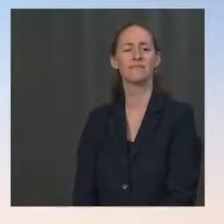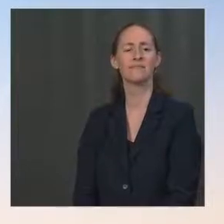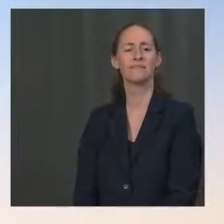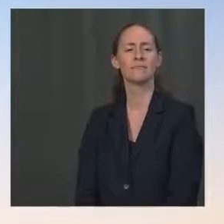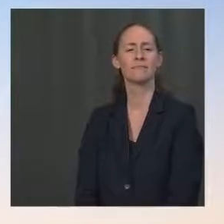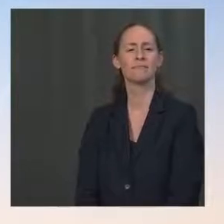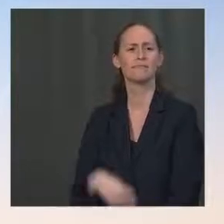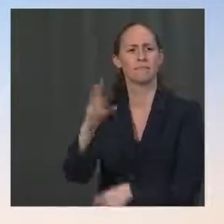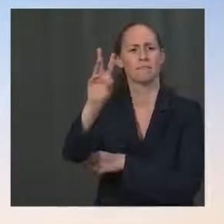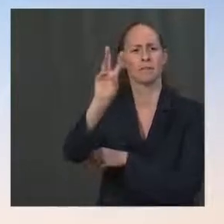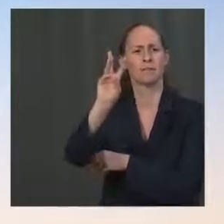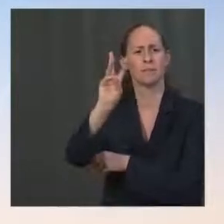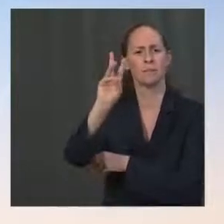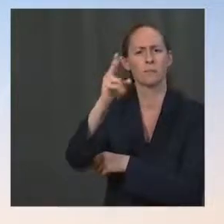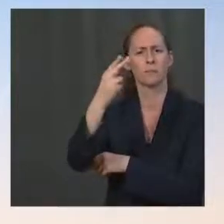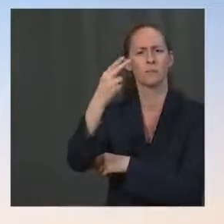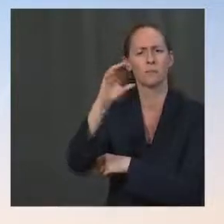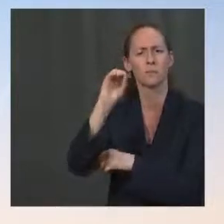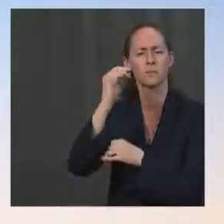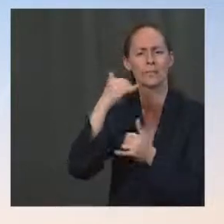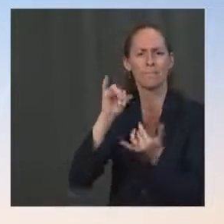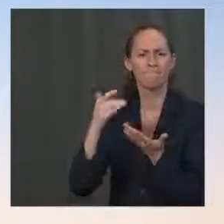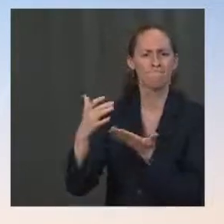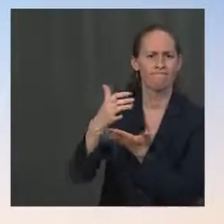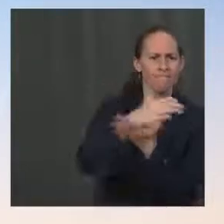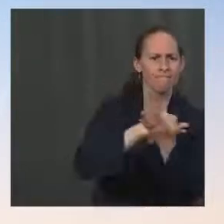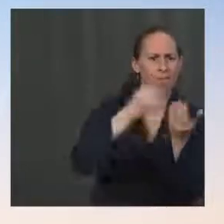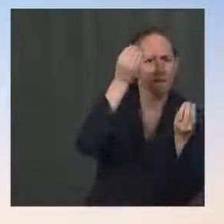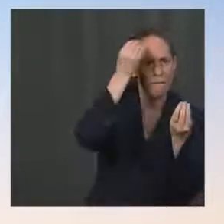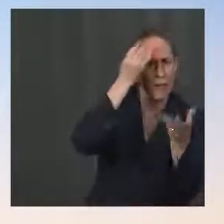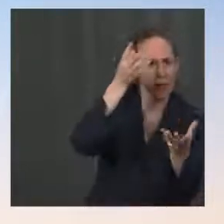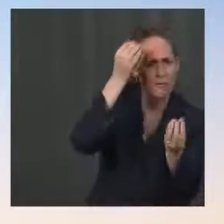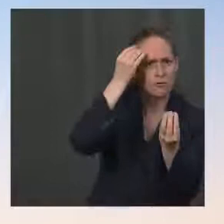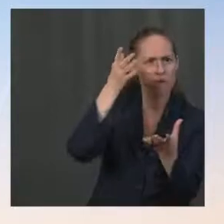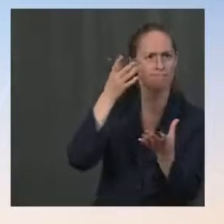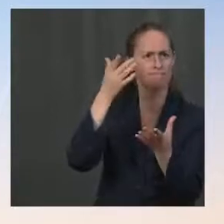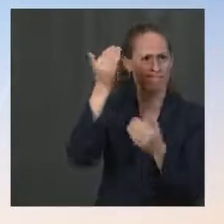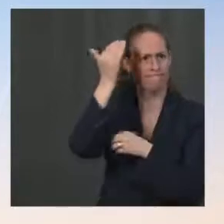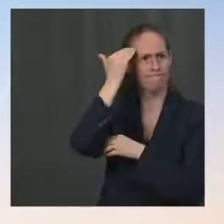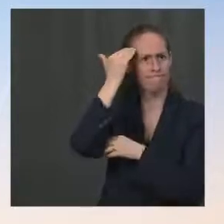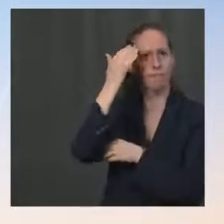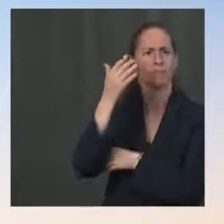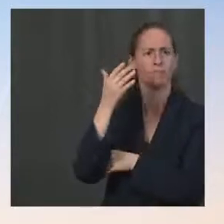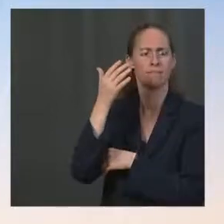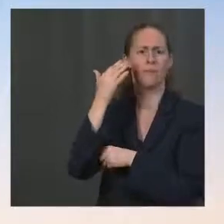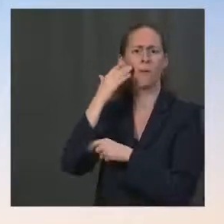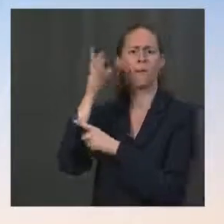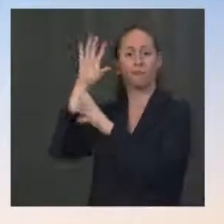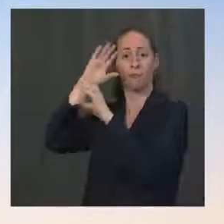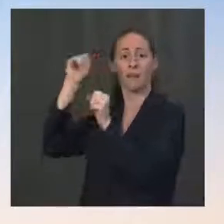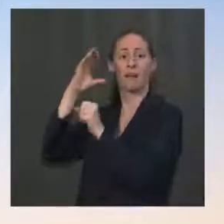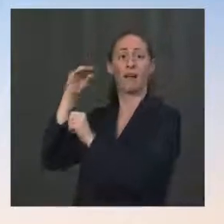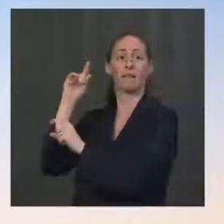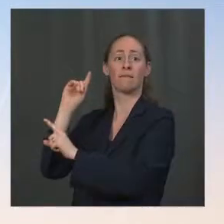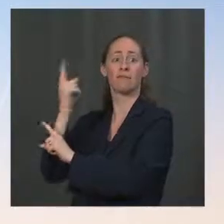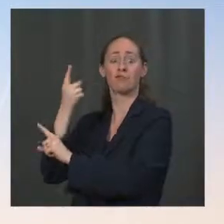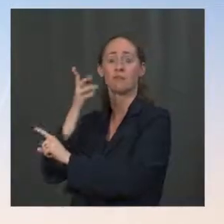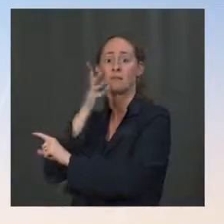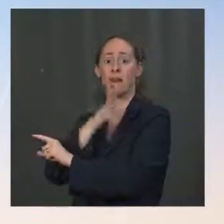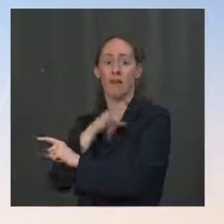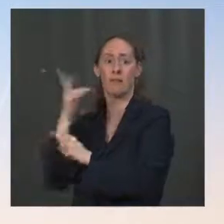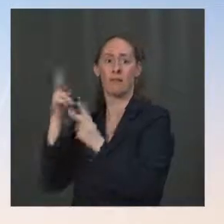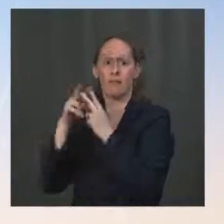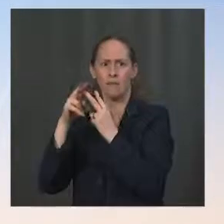safety. And we know that President Biden and the First Lady will soon take their first shot in their booster shot in a few weeks. Are